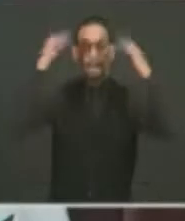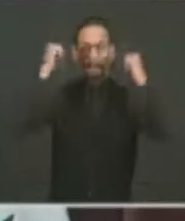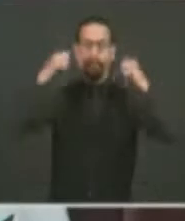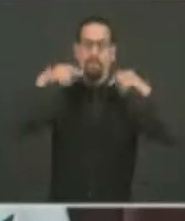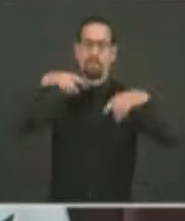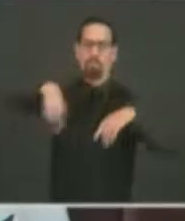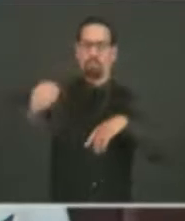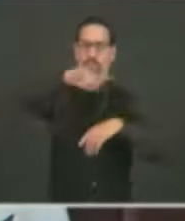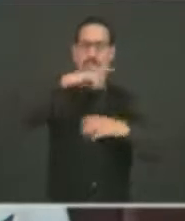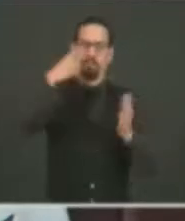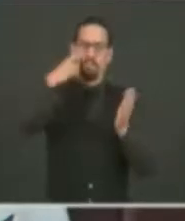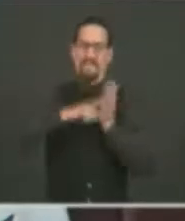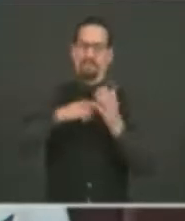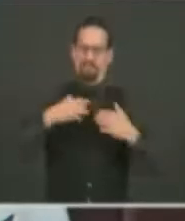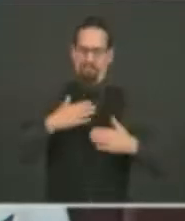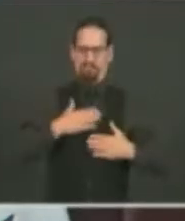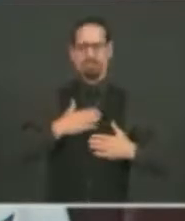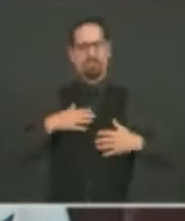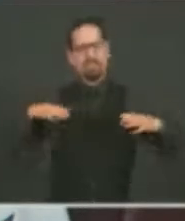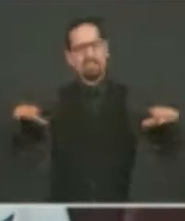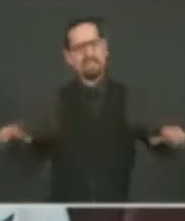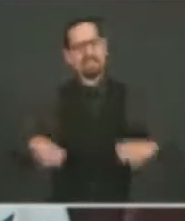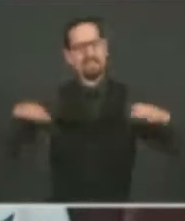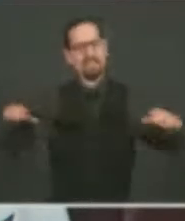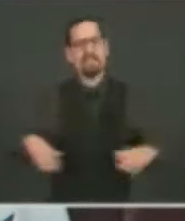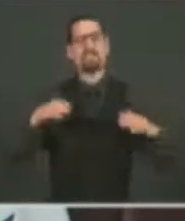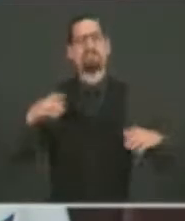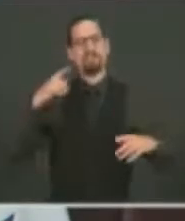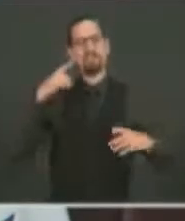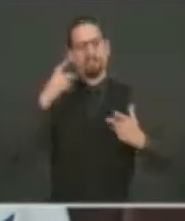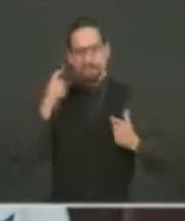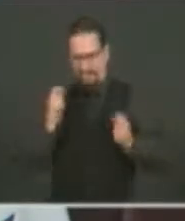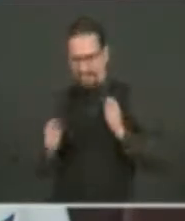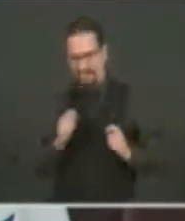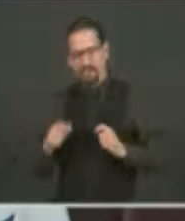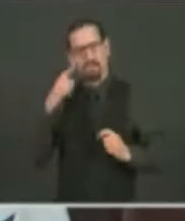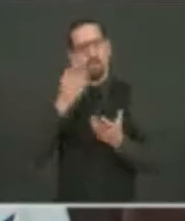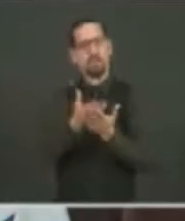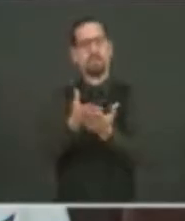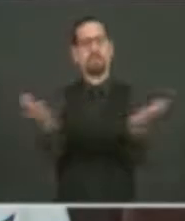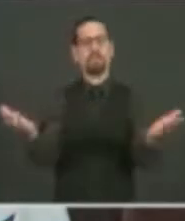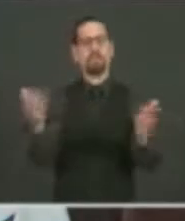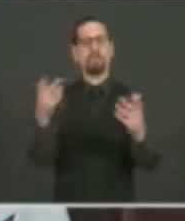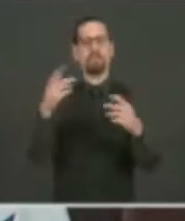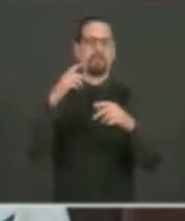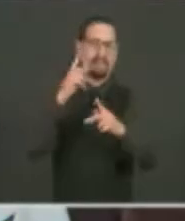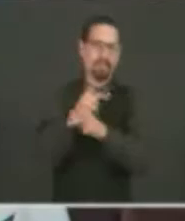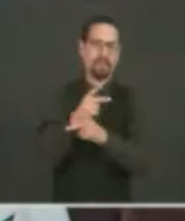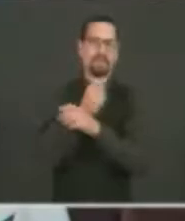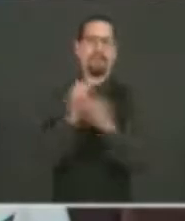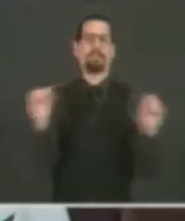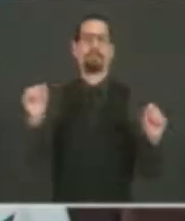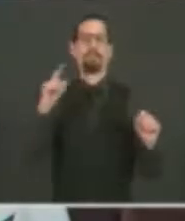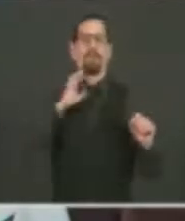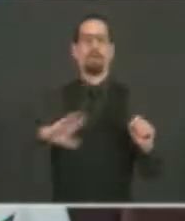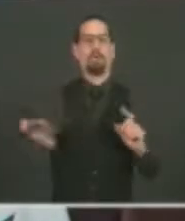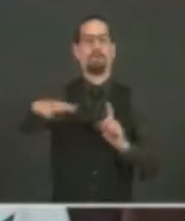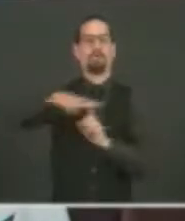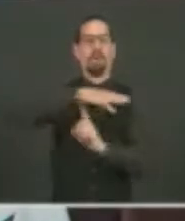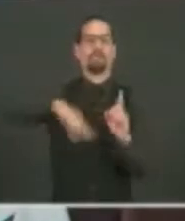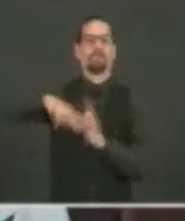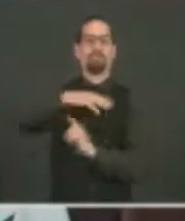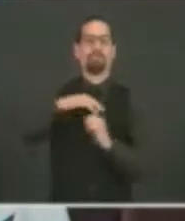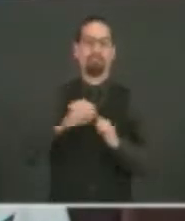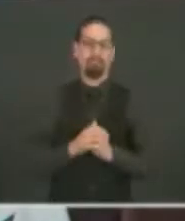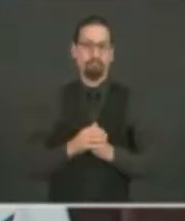it so that you are operating in a safe work environment. And just we want you to be at your